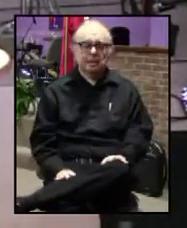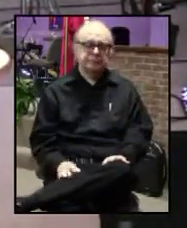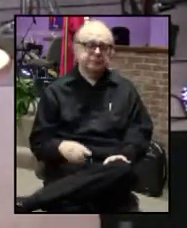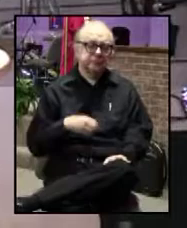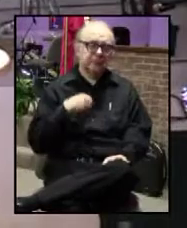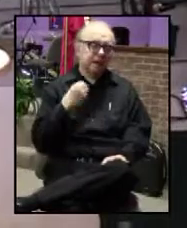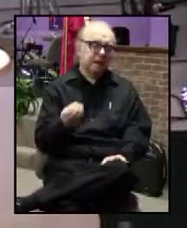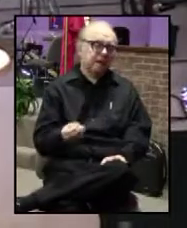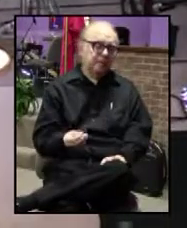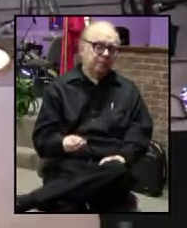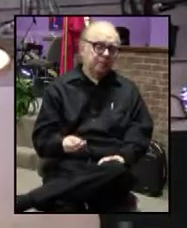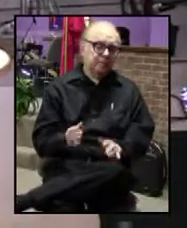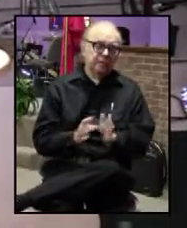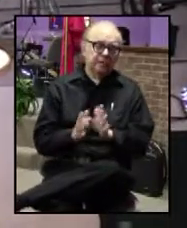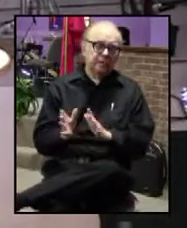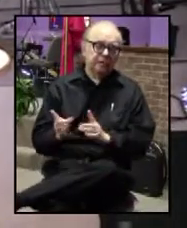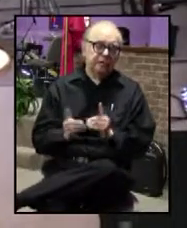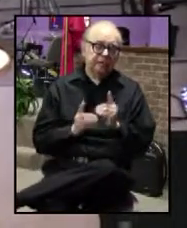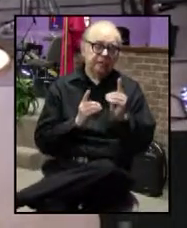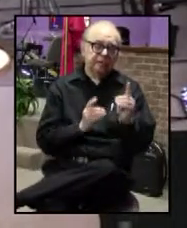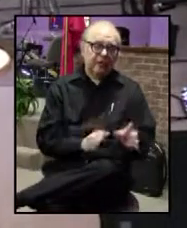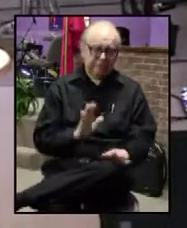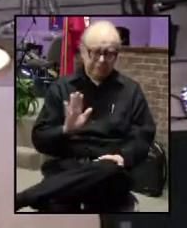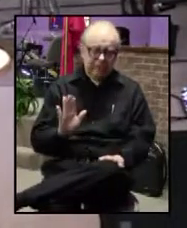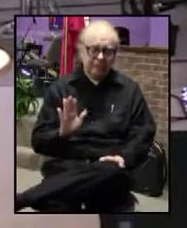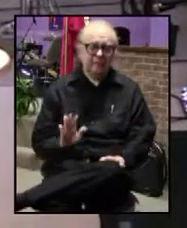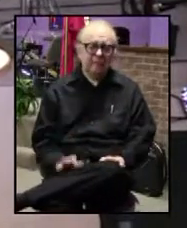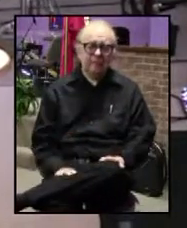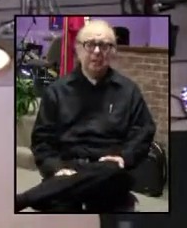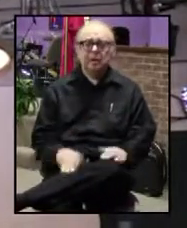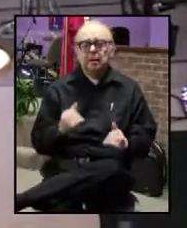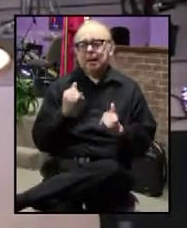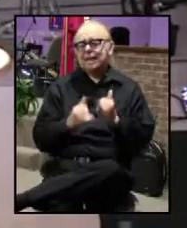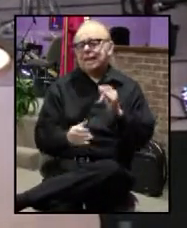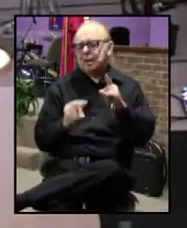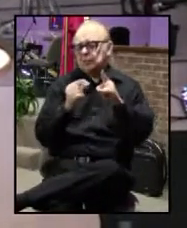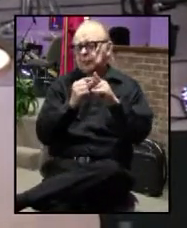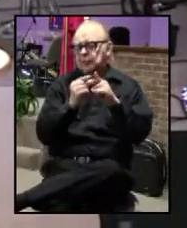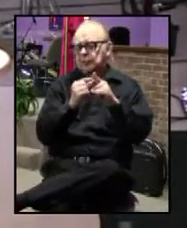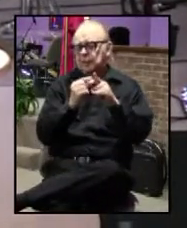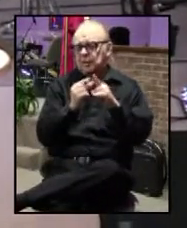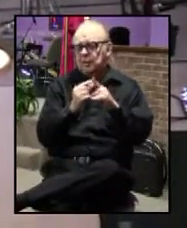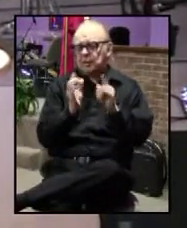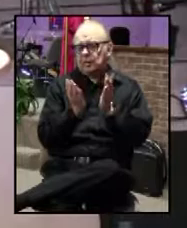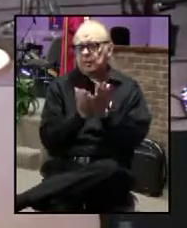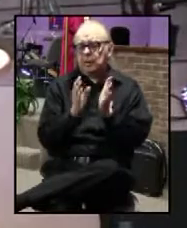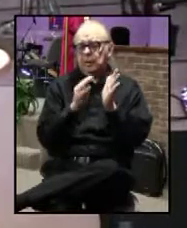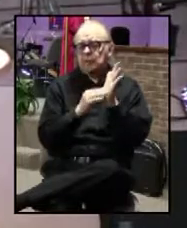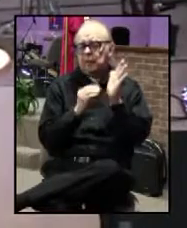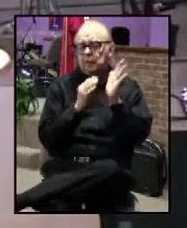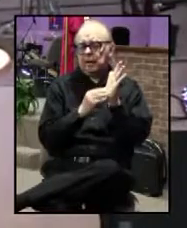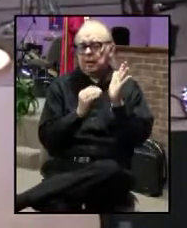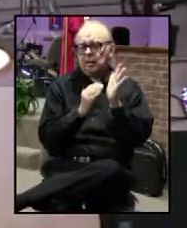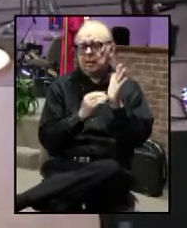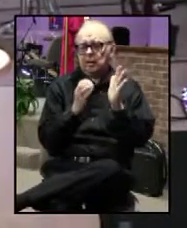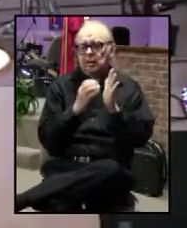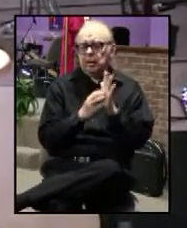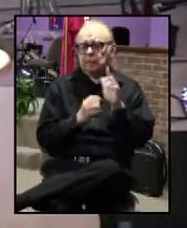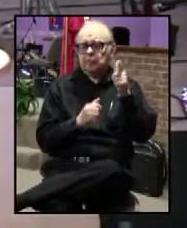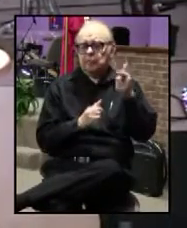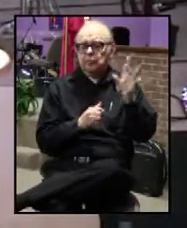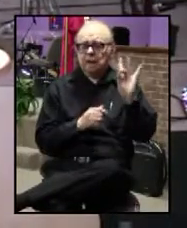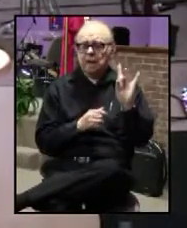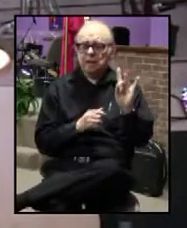is giving his disciples his last words in the book of Matthew, chapter